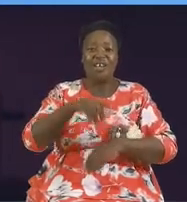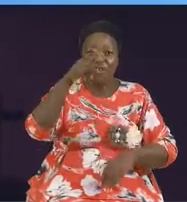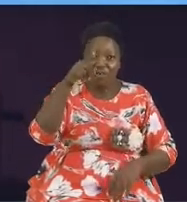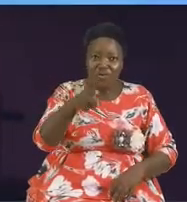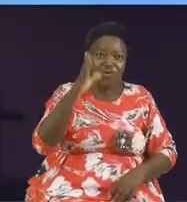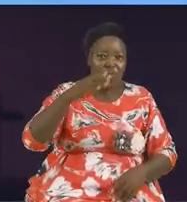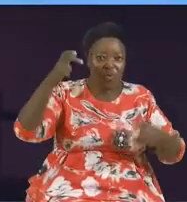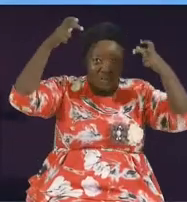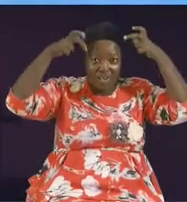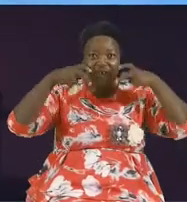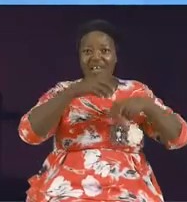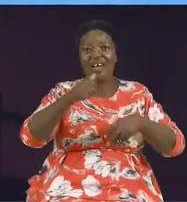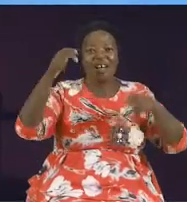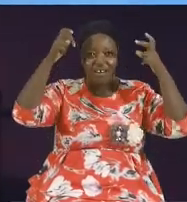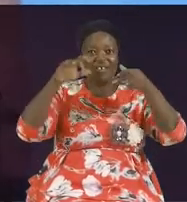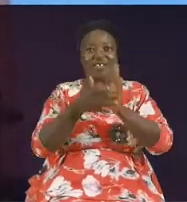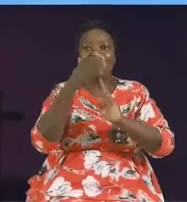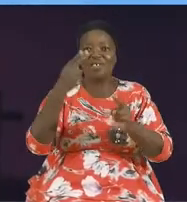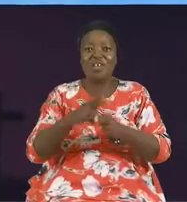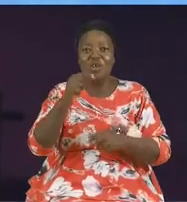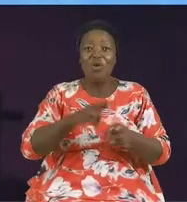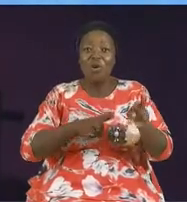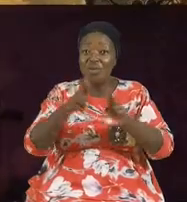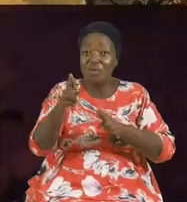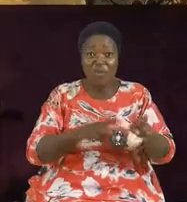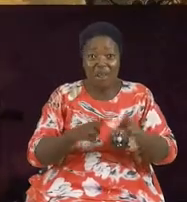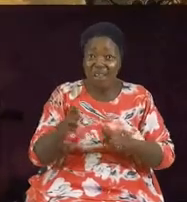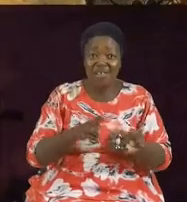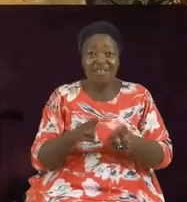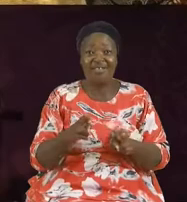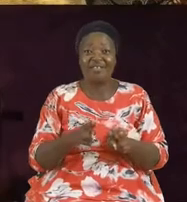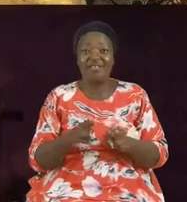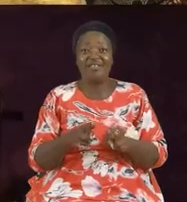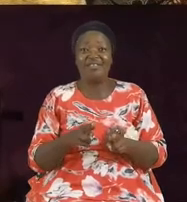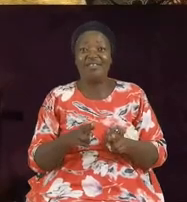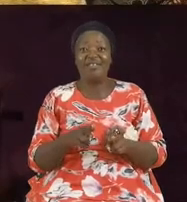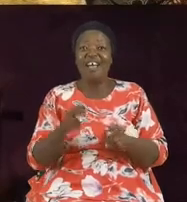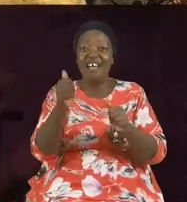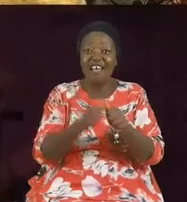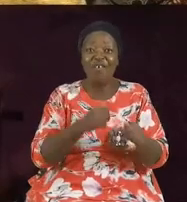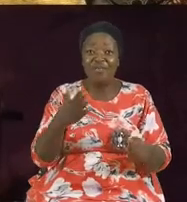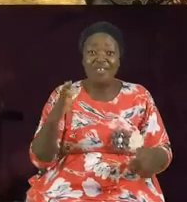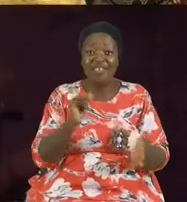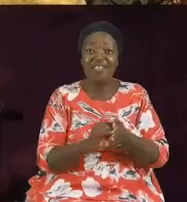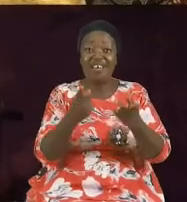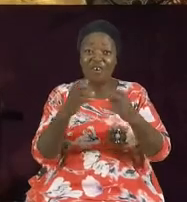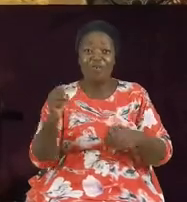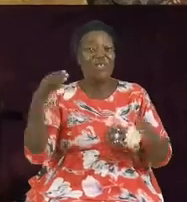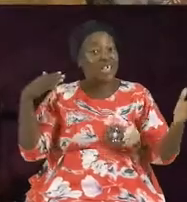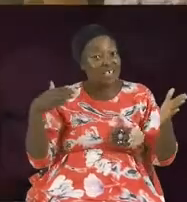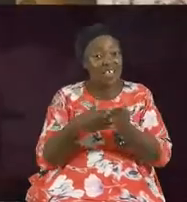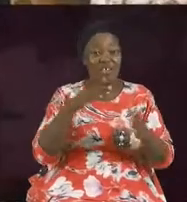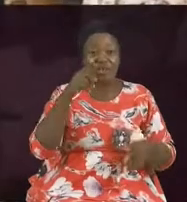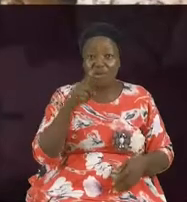Christ tonight, you will wear a crown. You will reign. I said you will